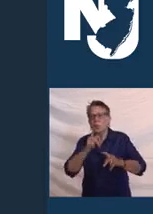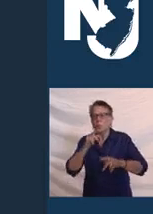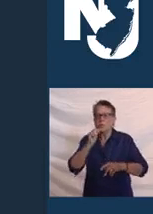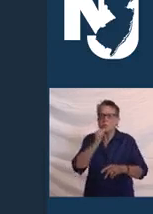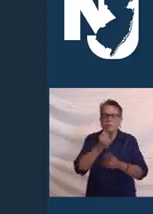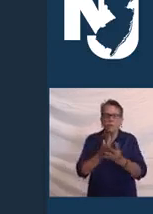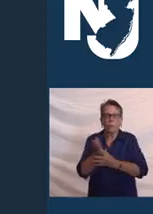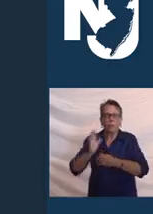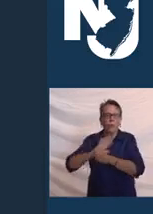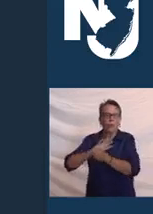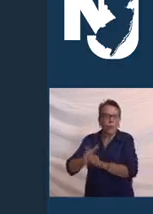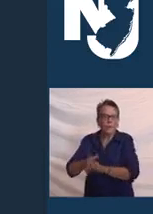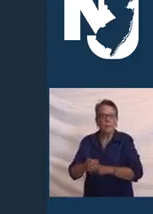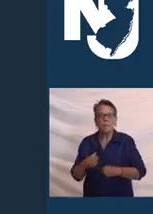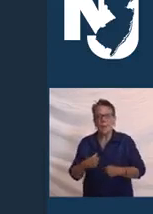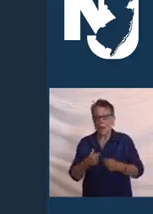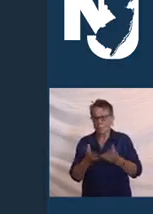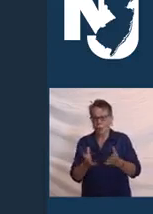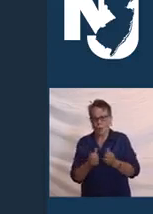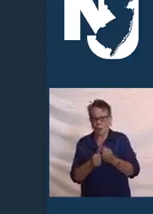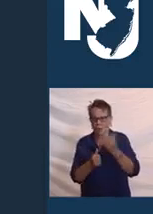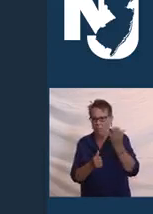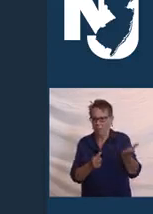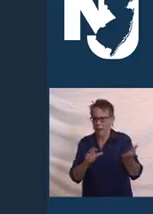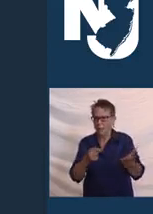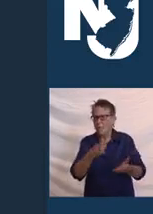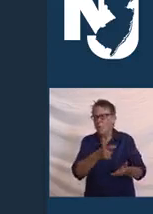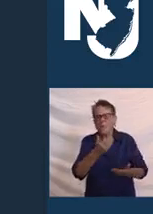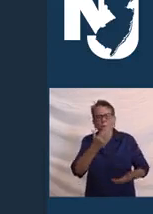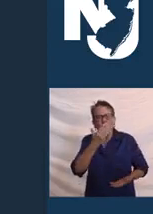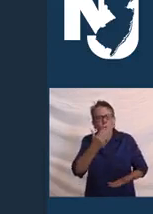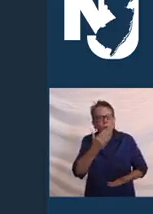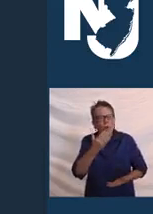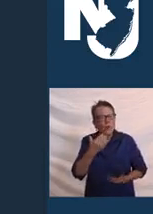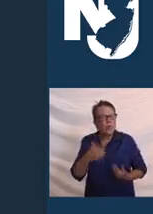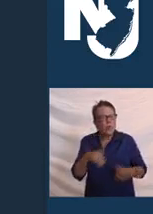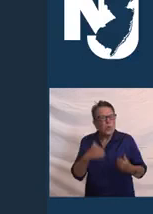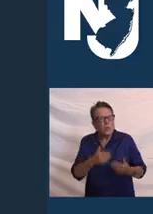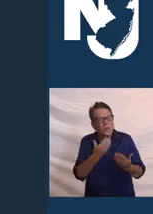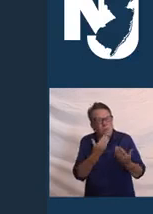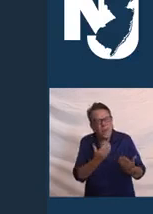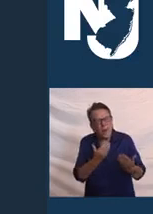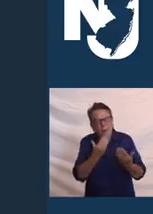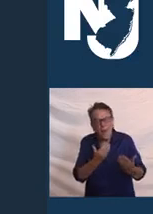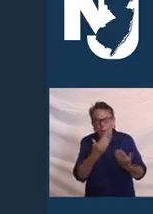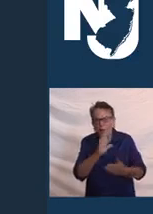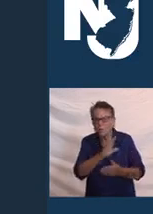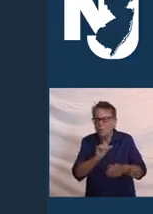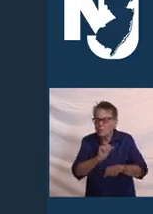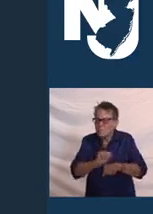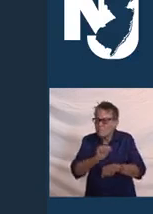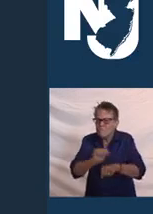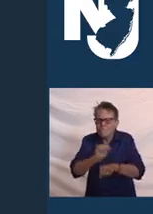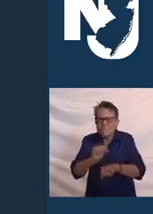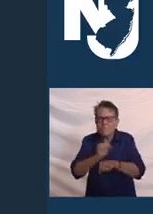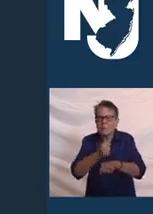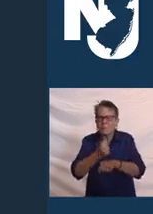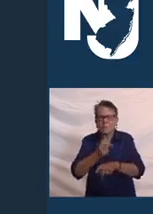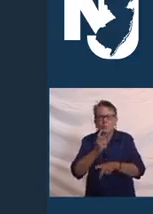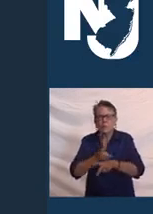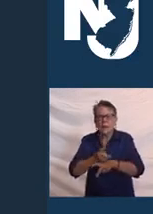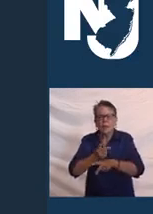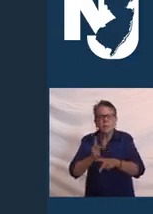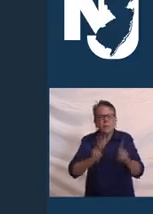her continued support for those who have needed her and her team's help to keep moving forward in their lives. We are extraordinarily